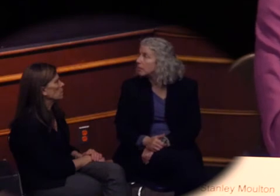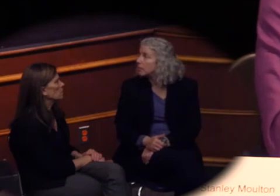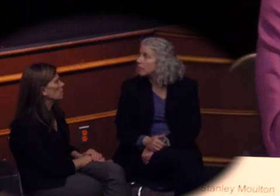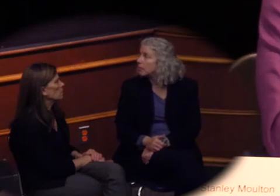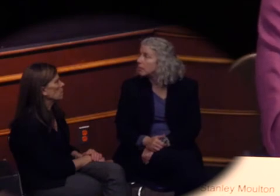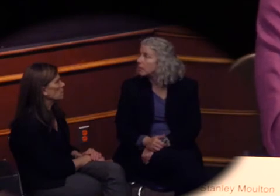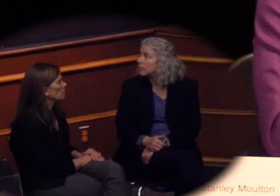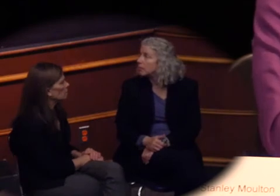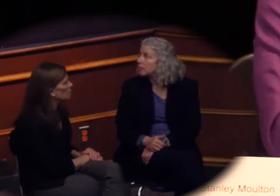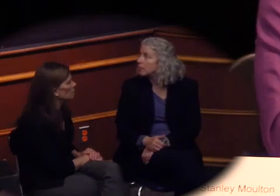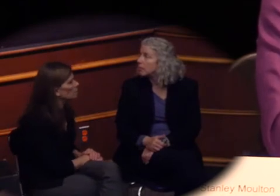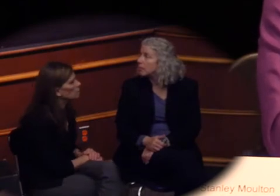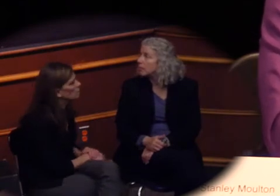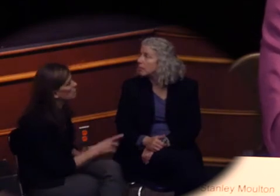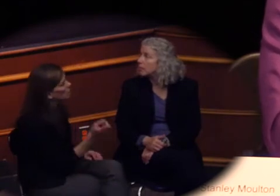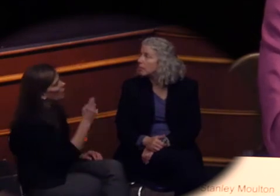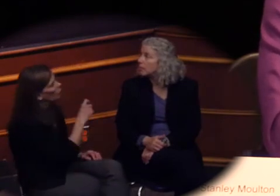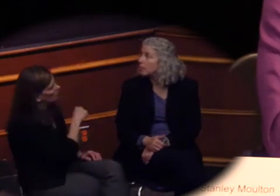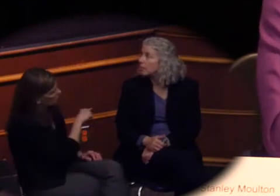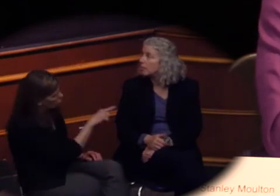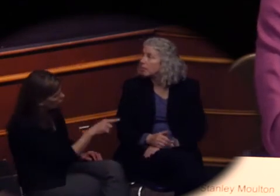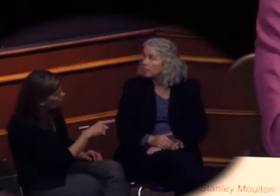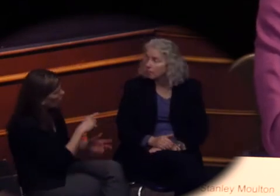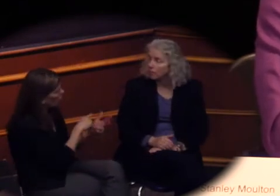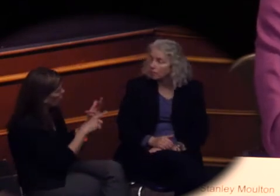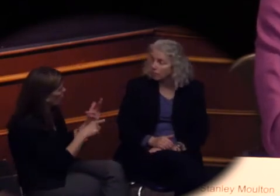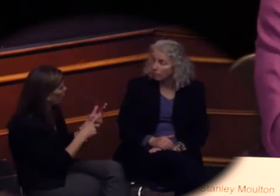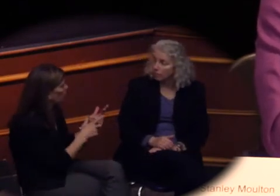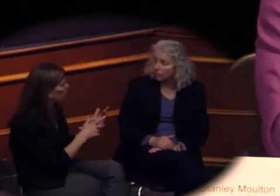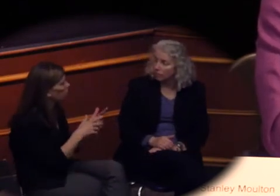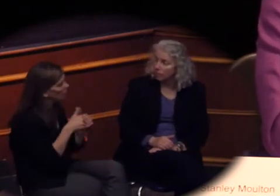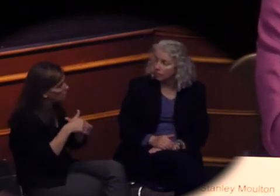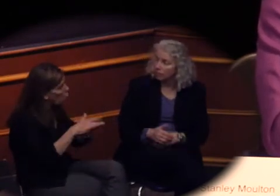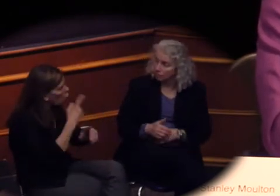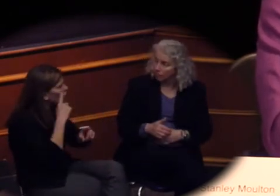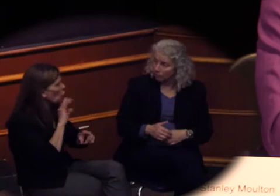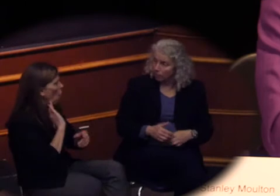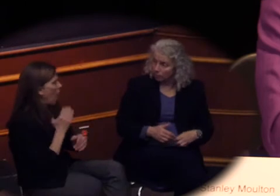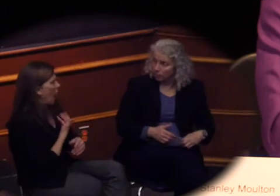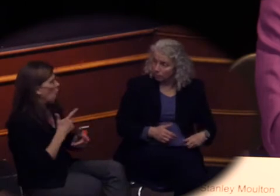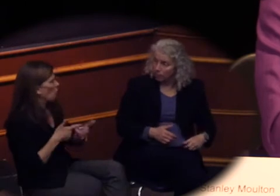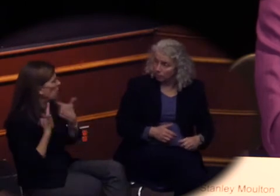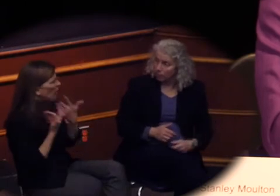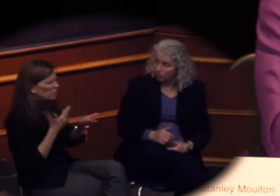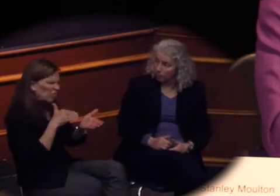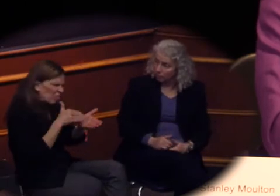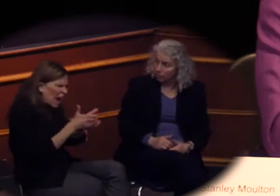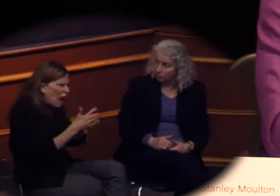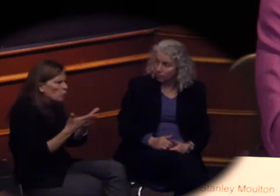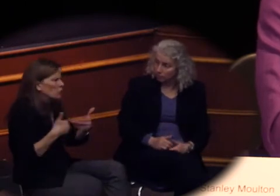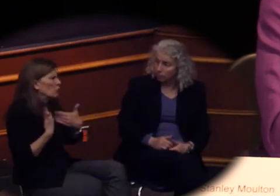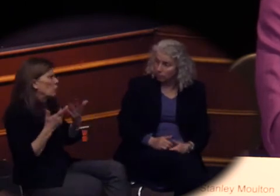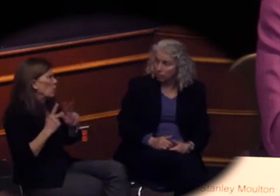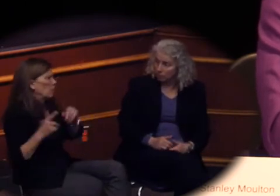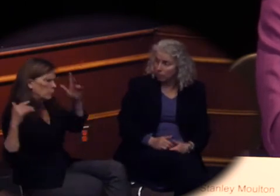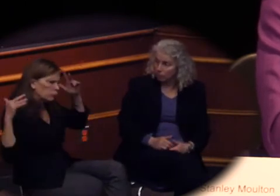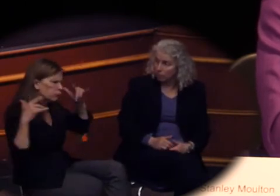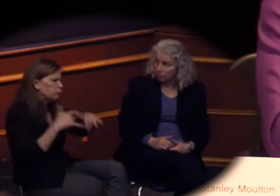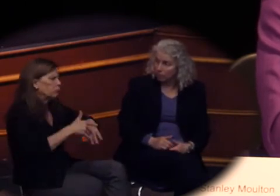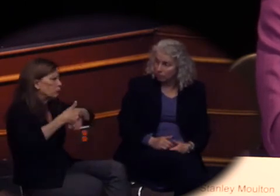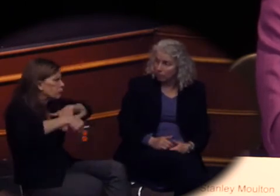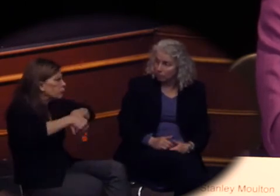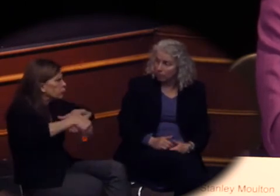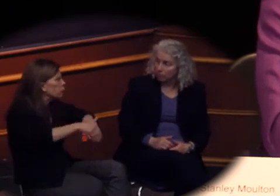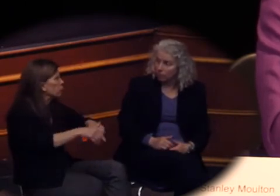This is a question for all three of you. March for Our Lives brought thousands of young people into the streets of communities across